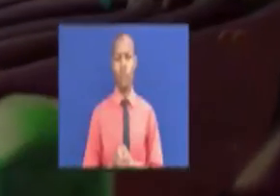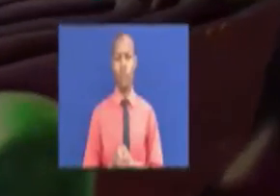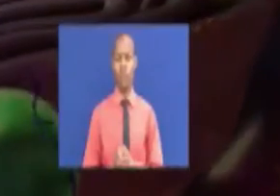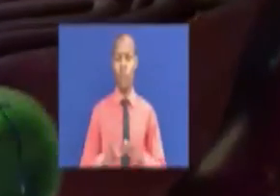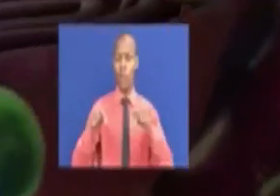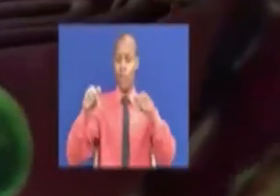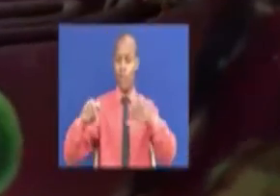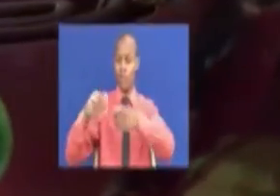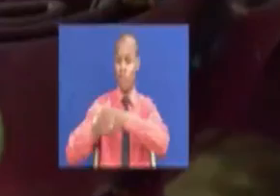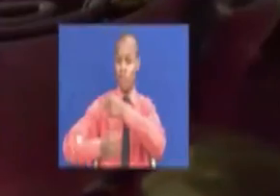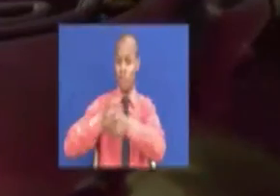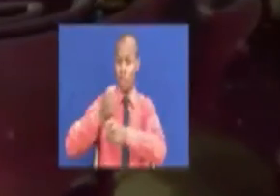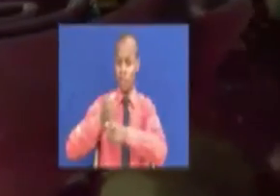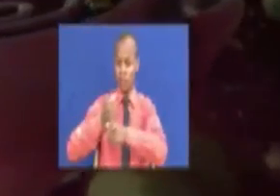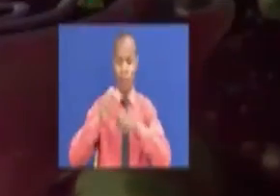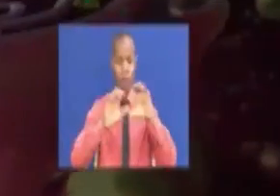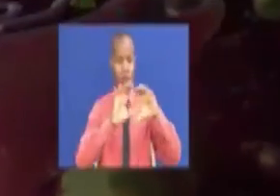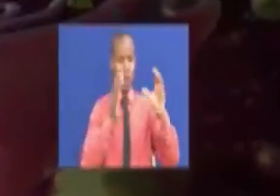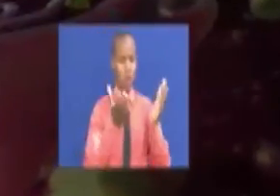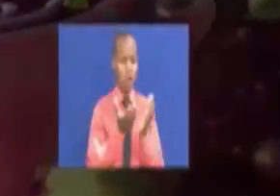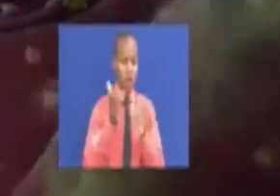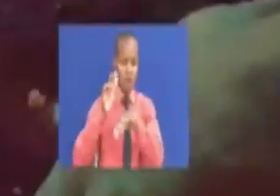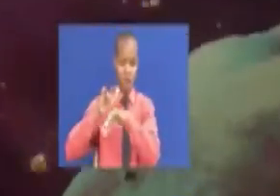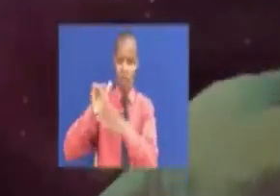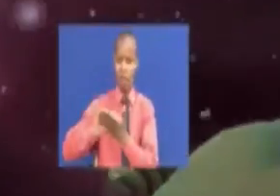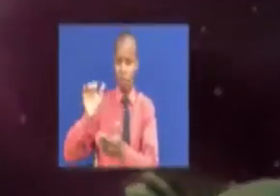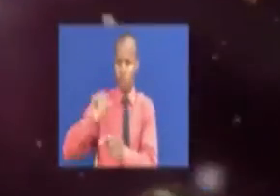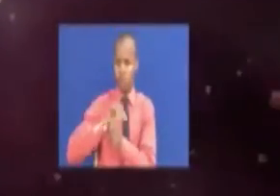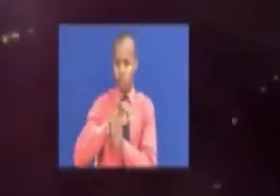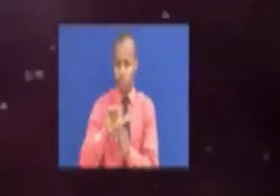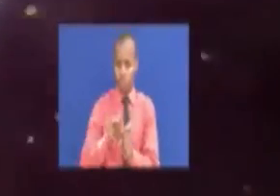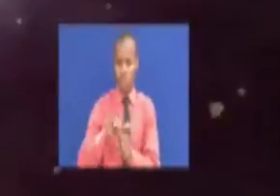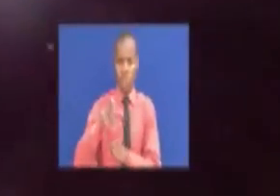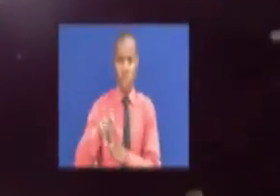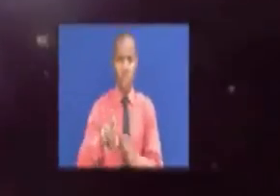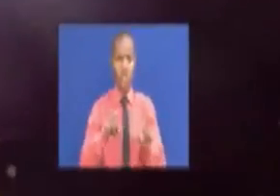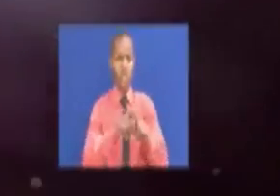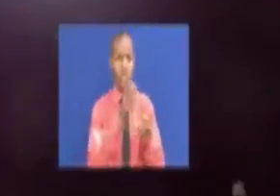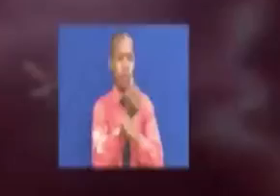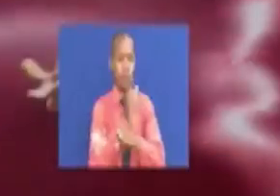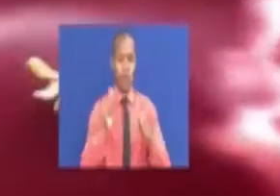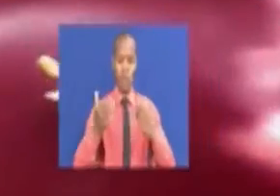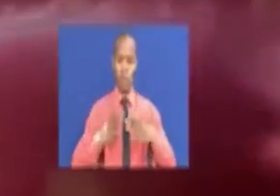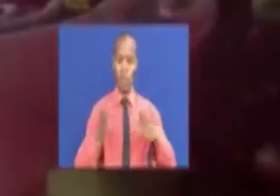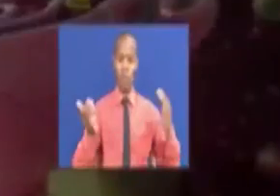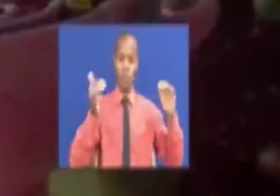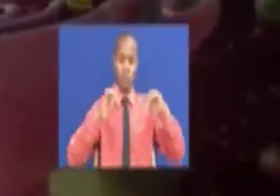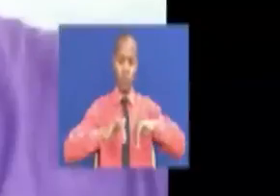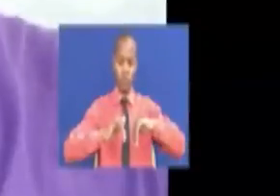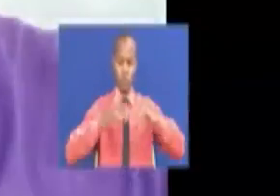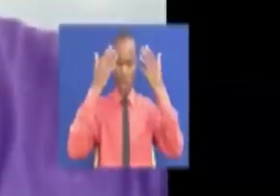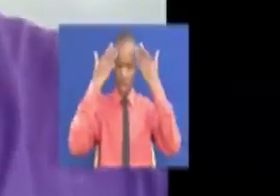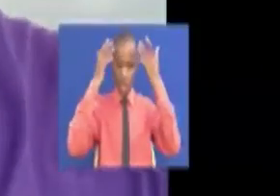Early this year, the world was hit by the coronavirus disease and therefore made it impossible for people to gather to mark this